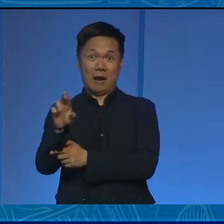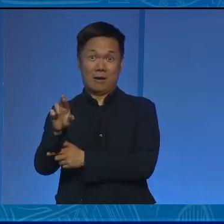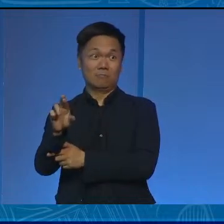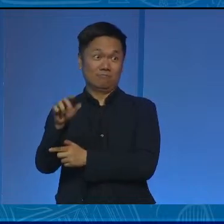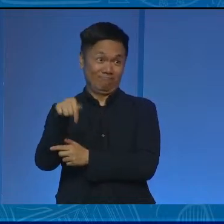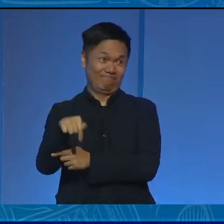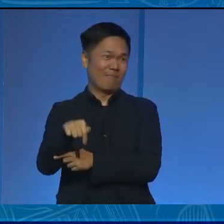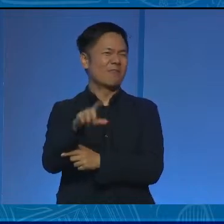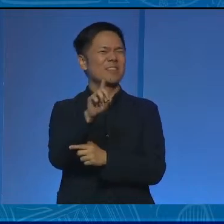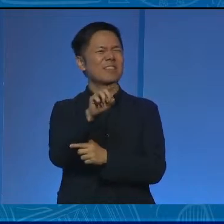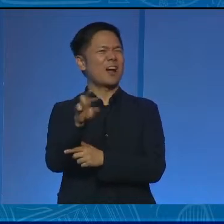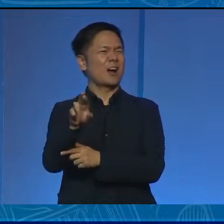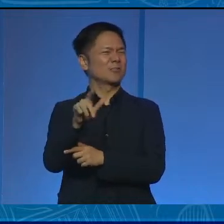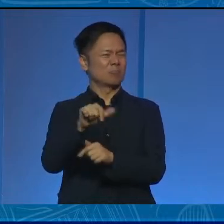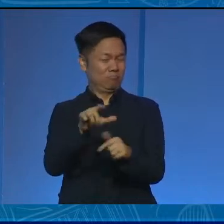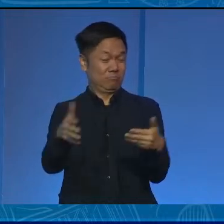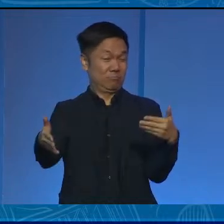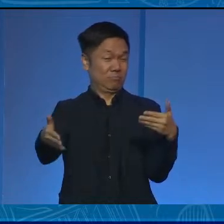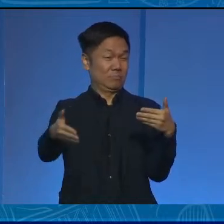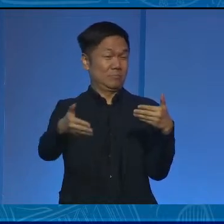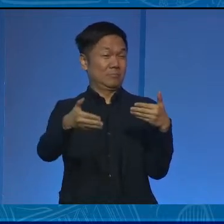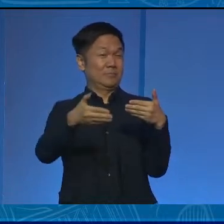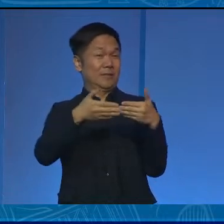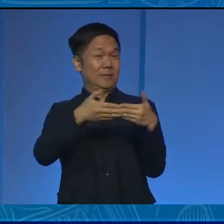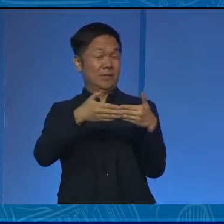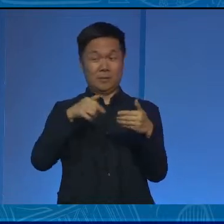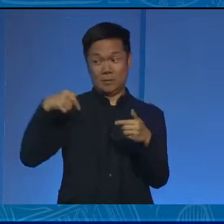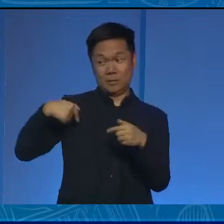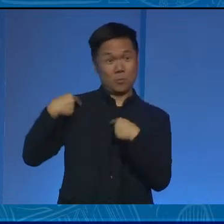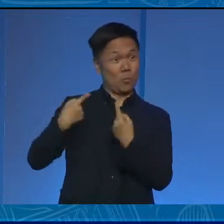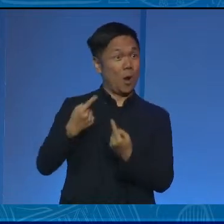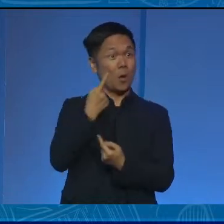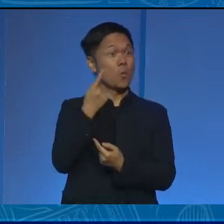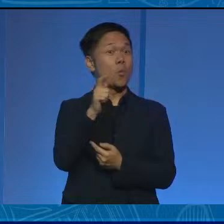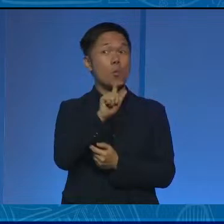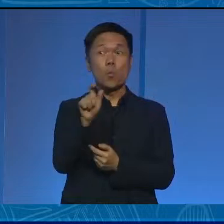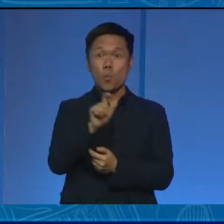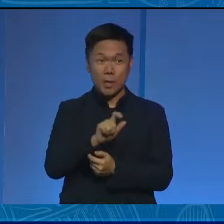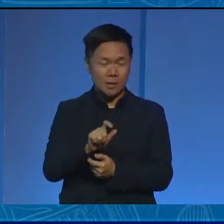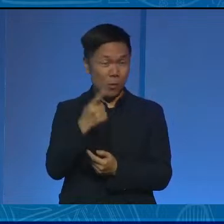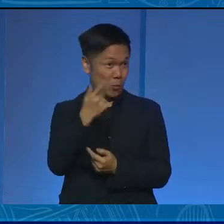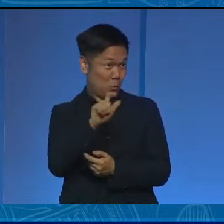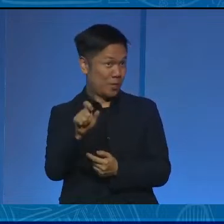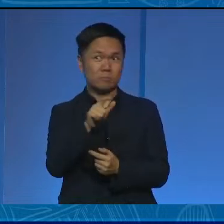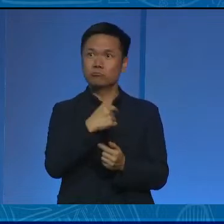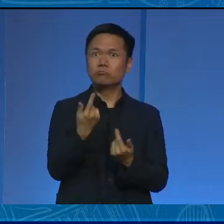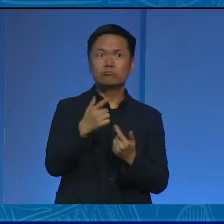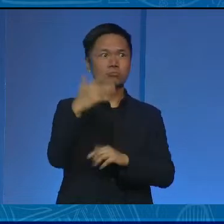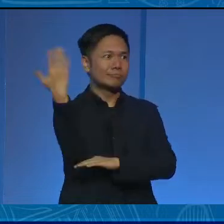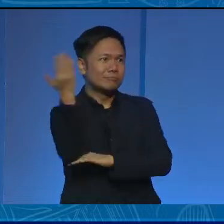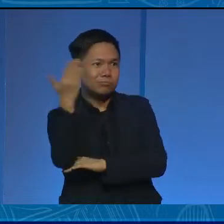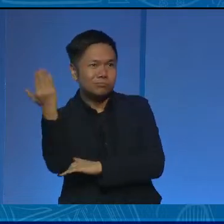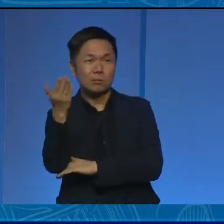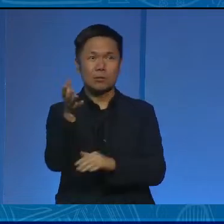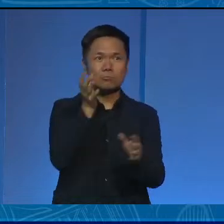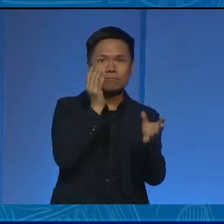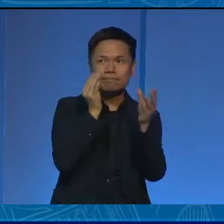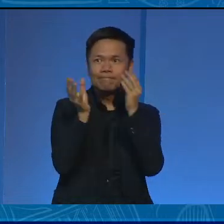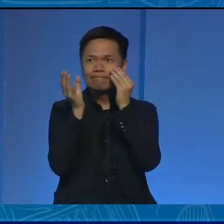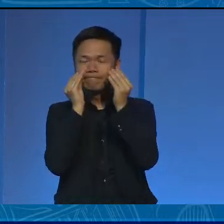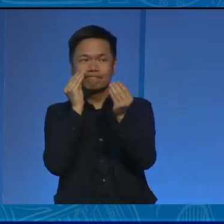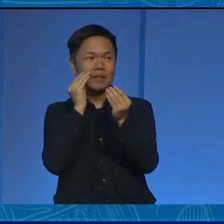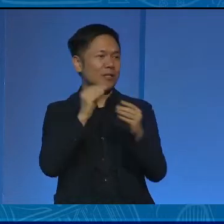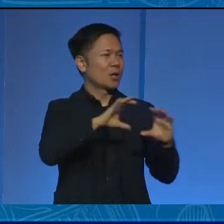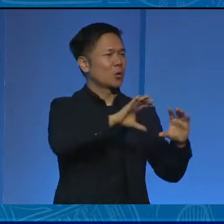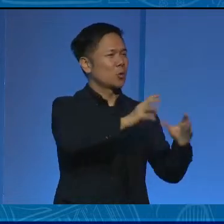Risk Reduction. Throughout the week, we have heard from an encompassing spectrum of